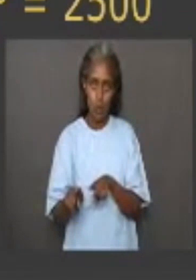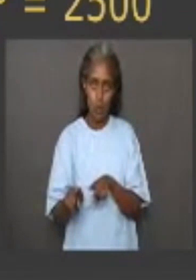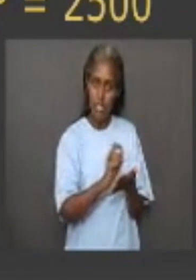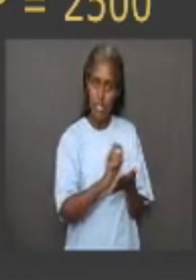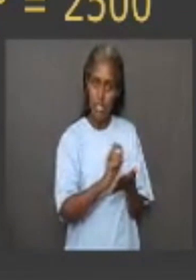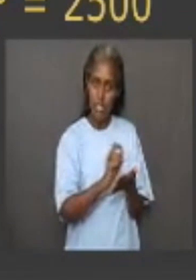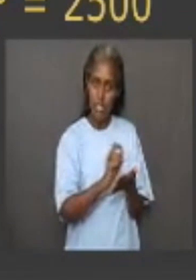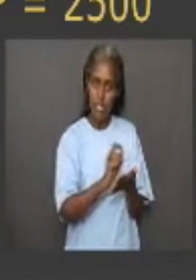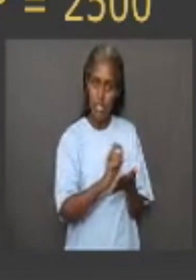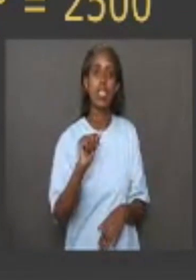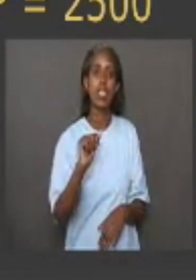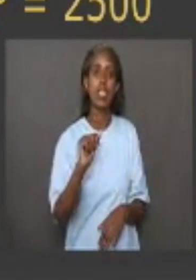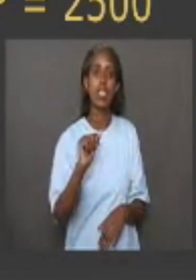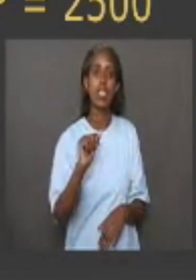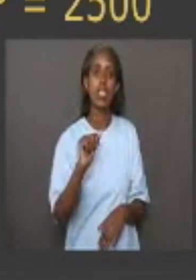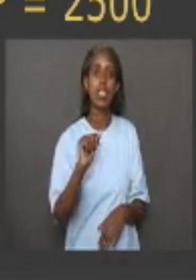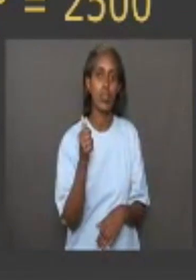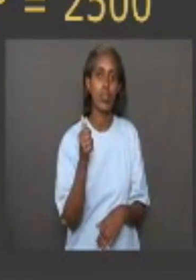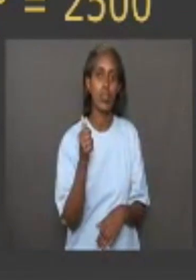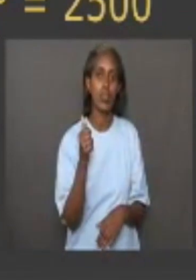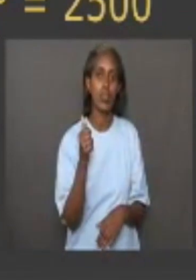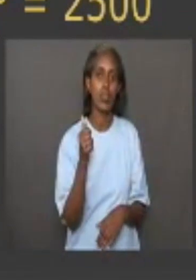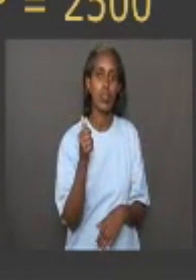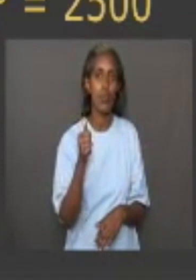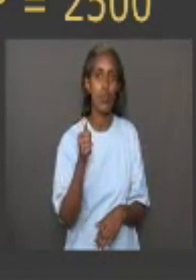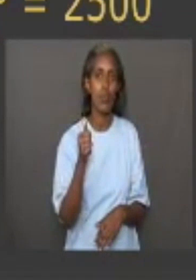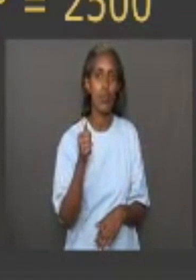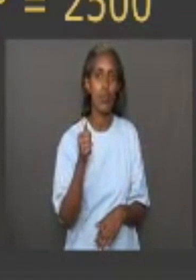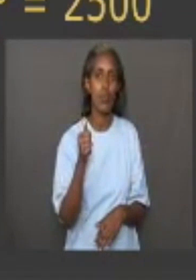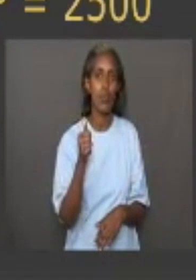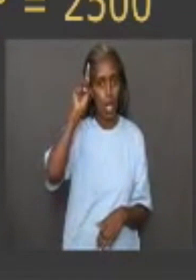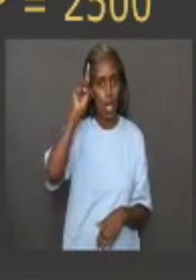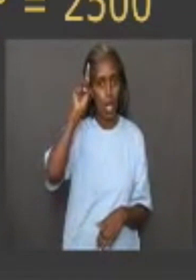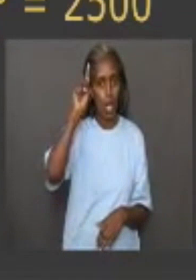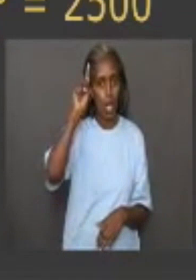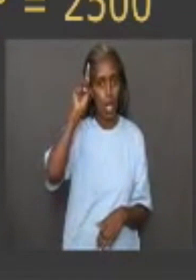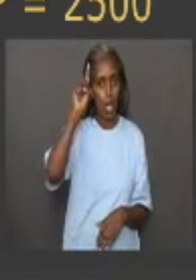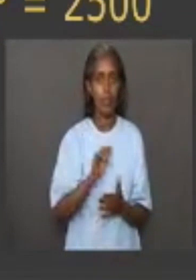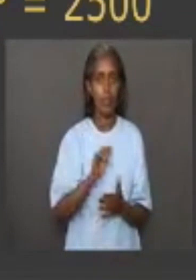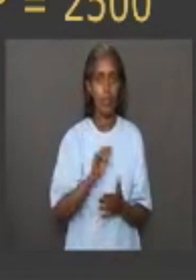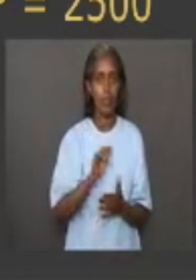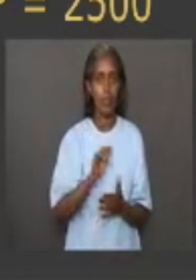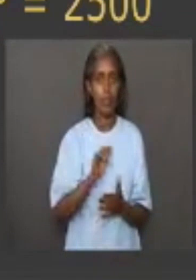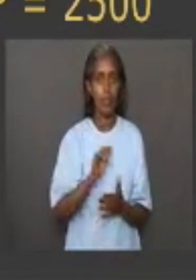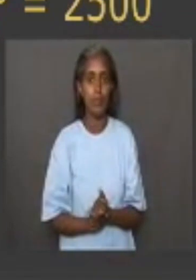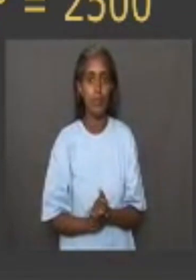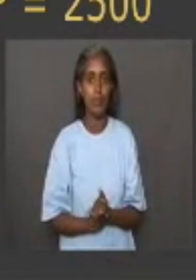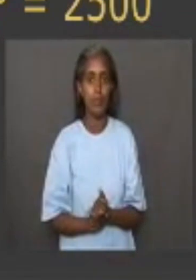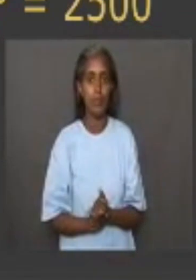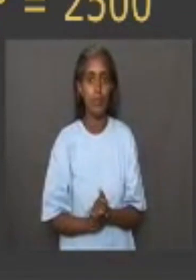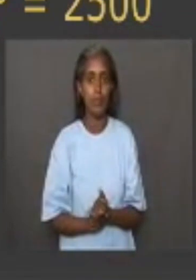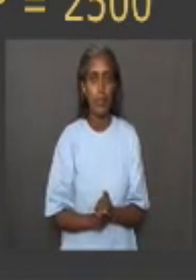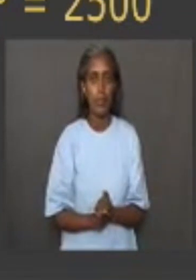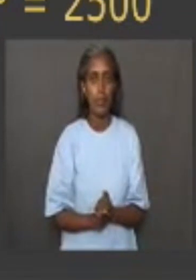10 to the power of 1. To get